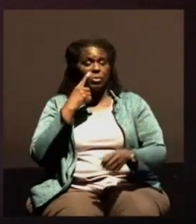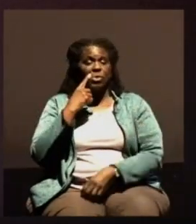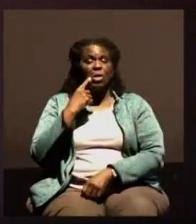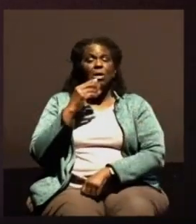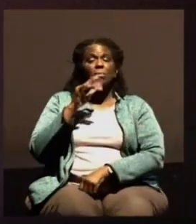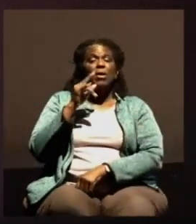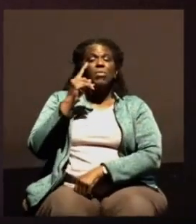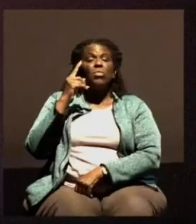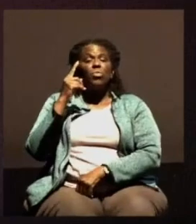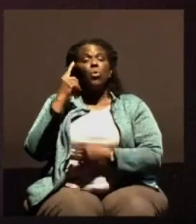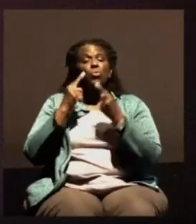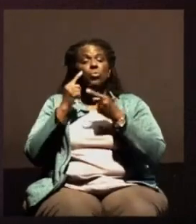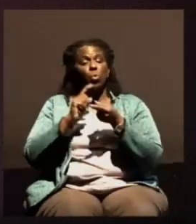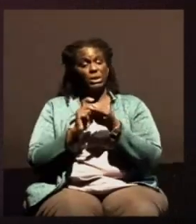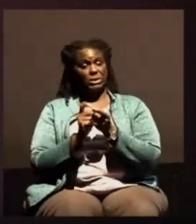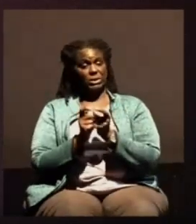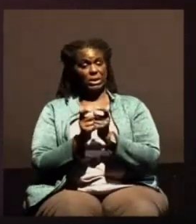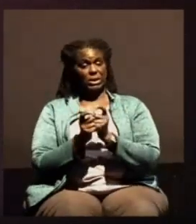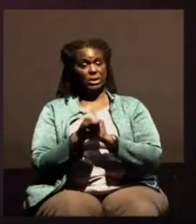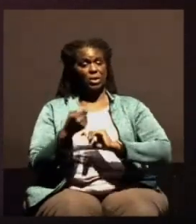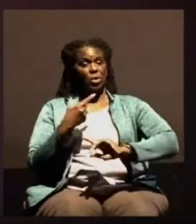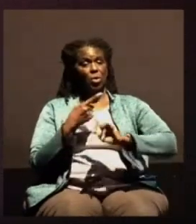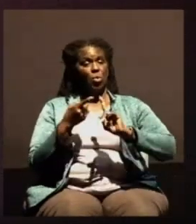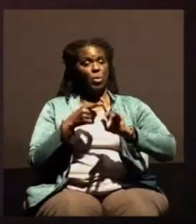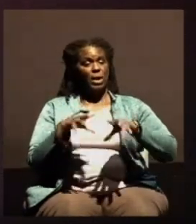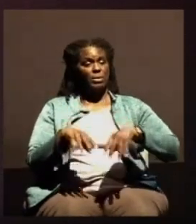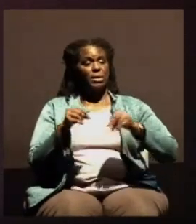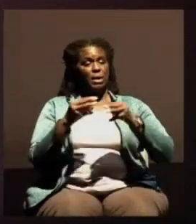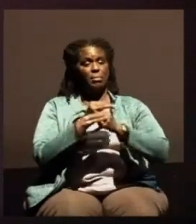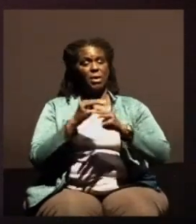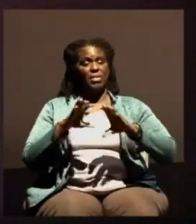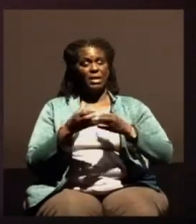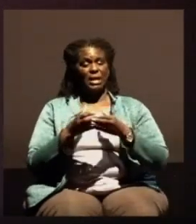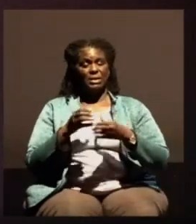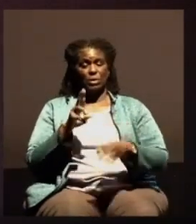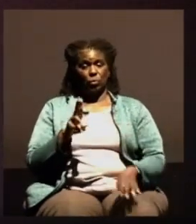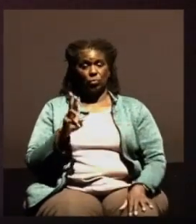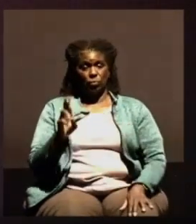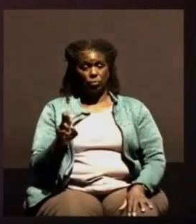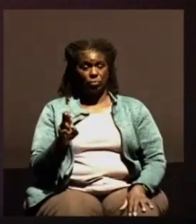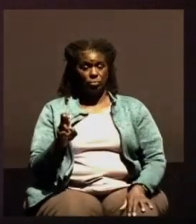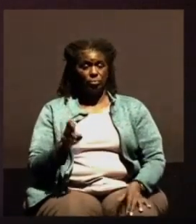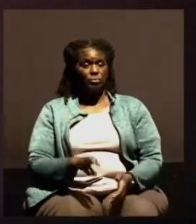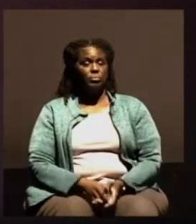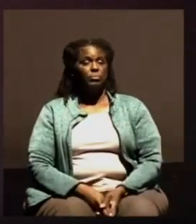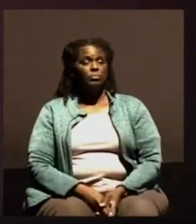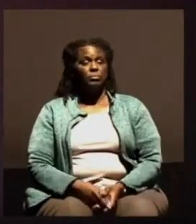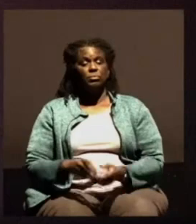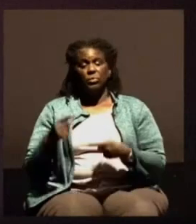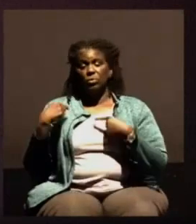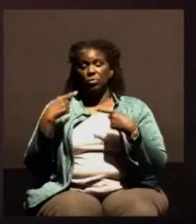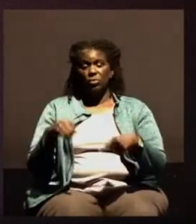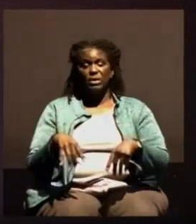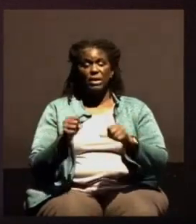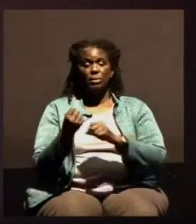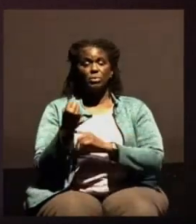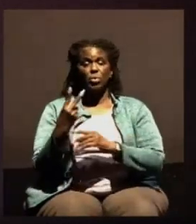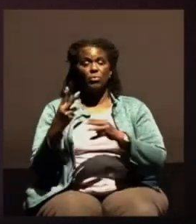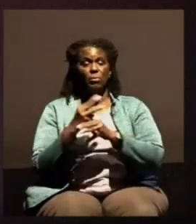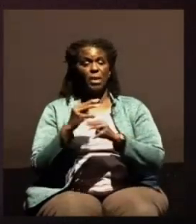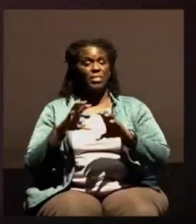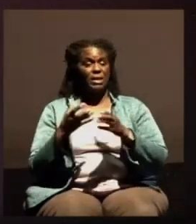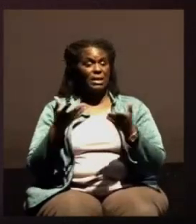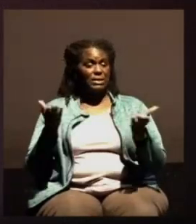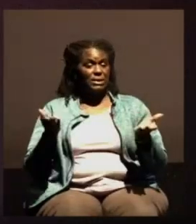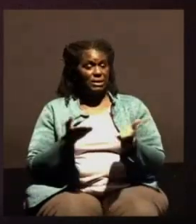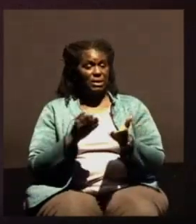thoughts started to disappear when I started taking math classes at Redlands. So far, I've taken 12 math classes at Redlands